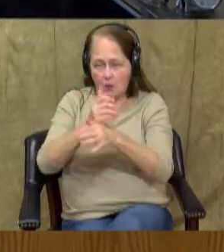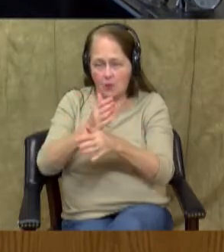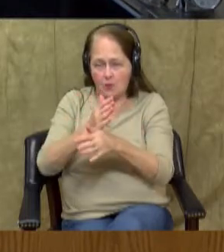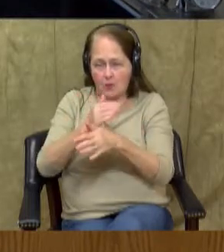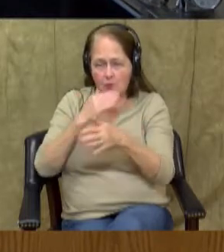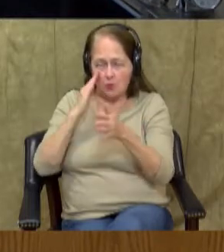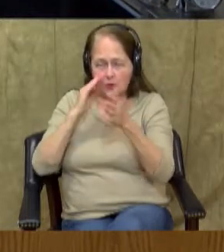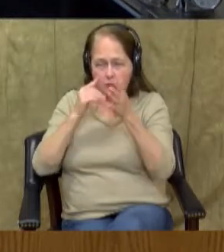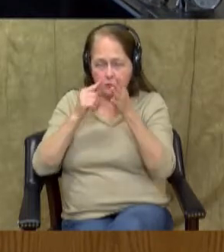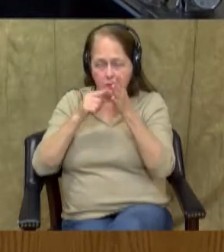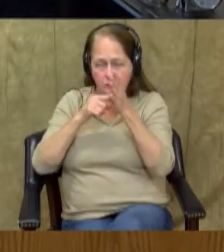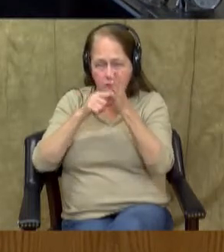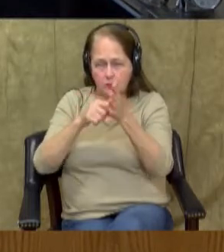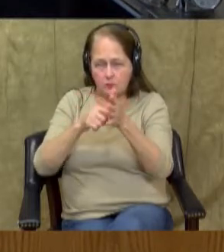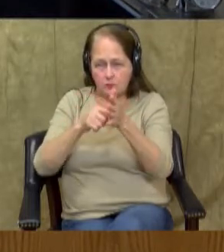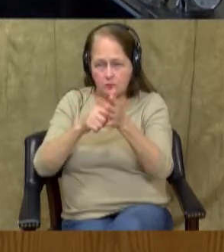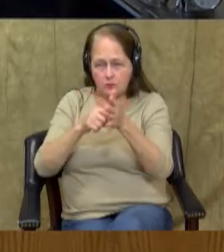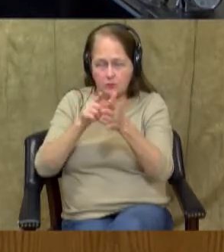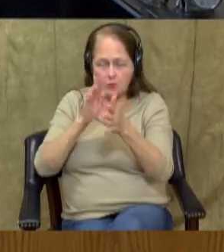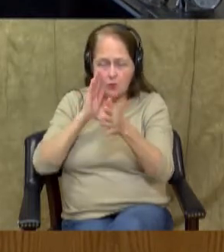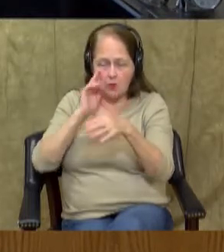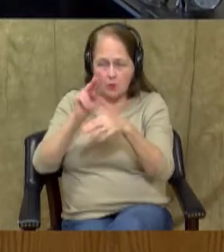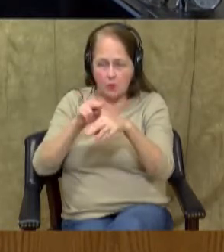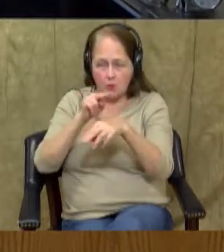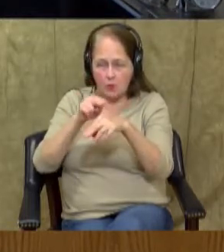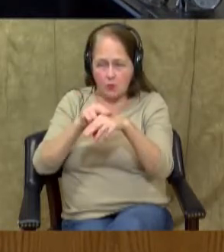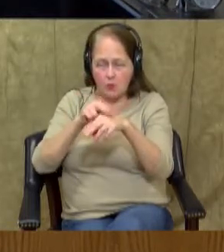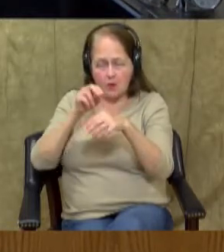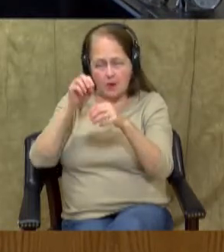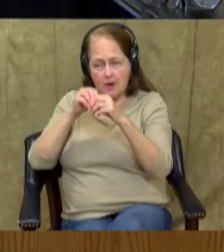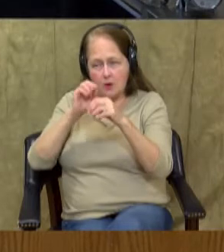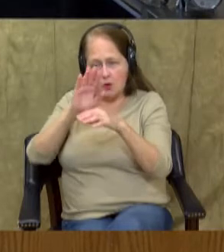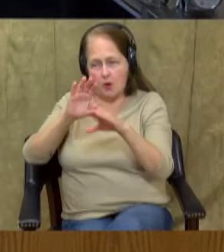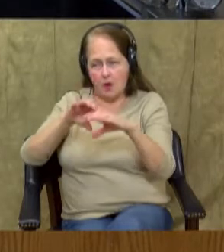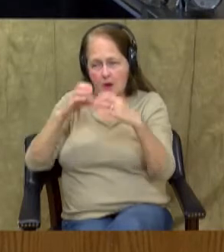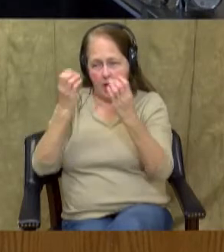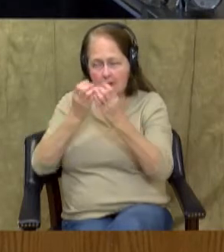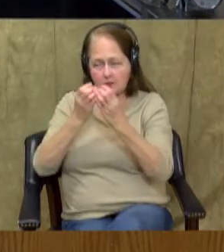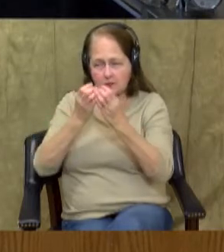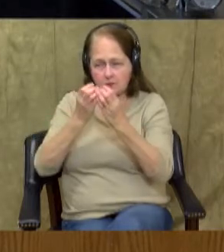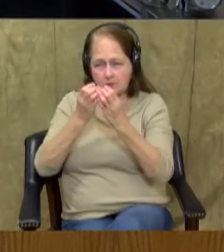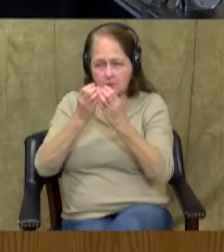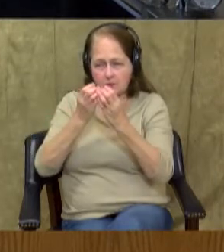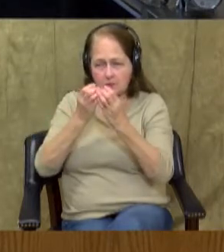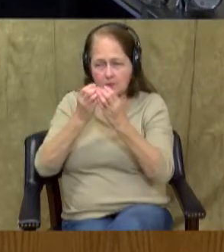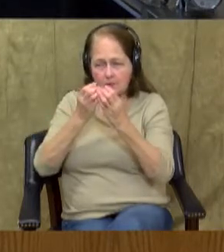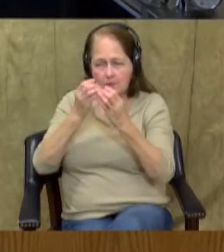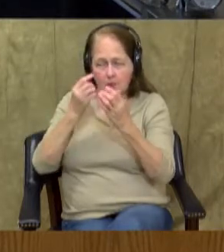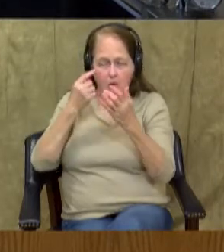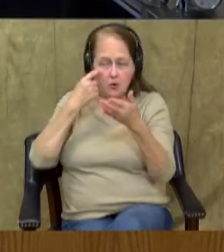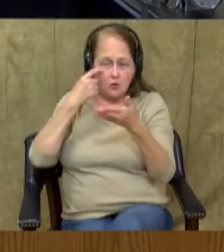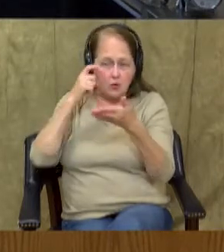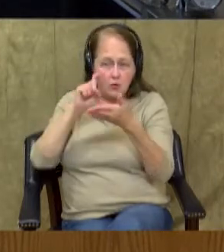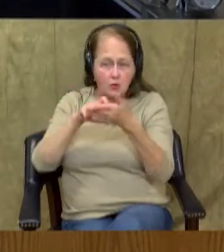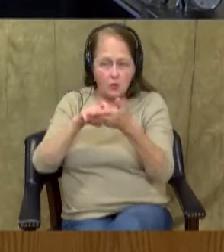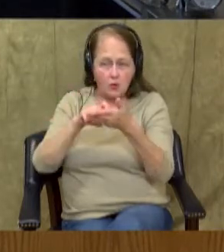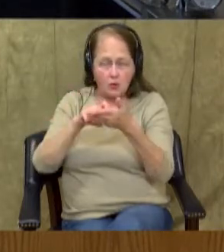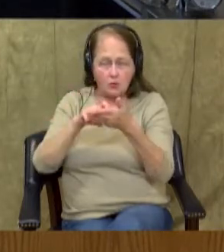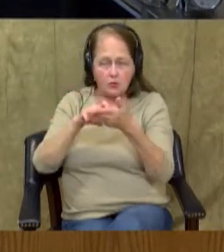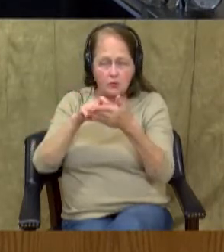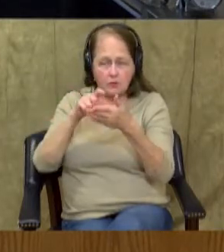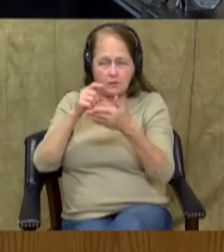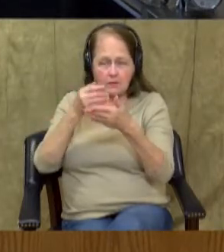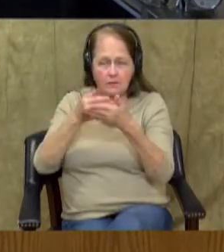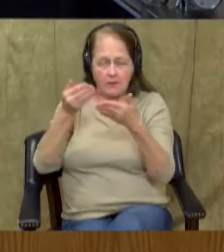I'm going to do today is I'm going to model the things that you would normally be doing in the classroom. I want you to notice a couple things about this model first,